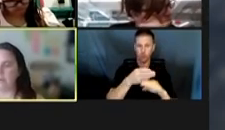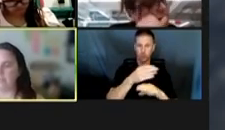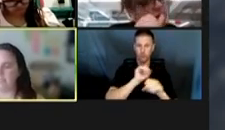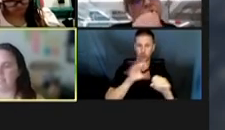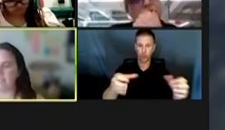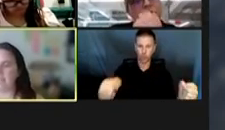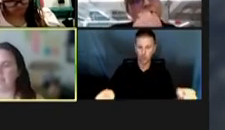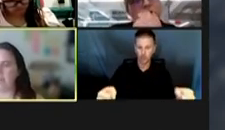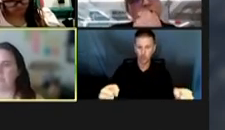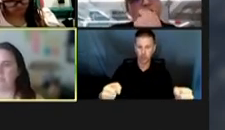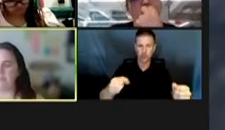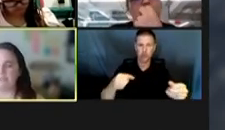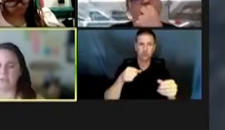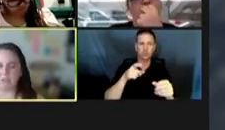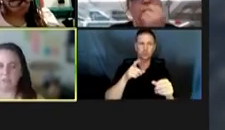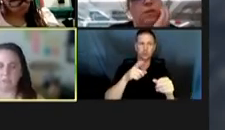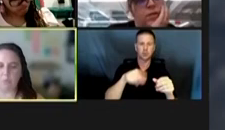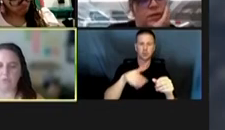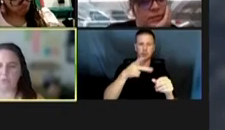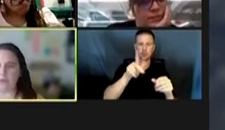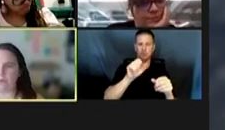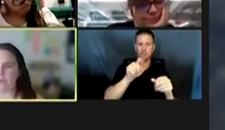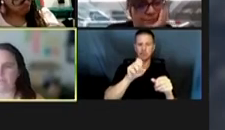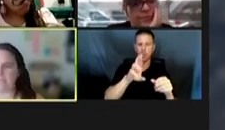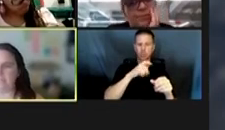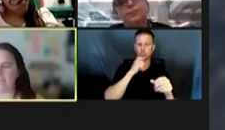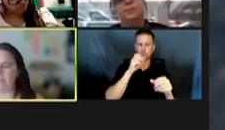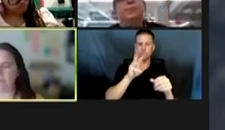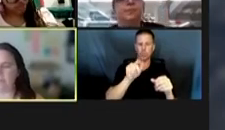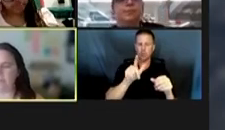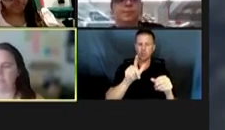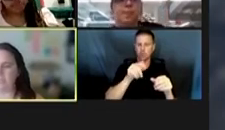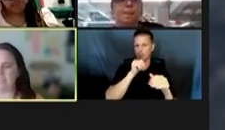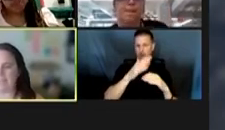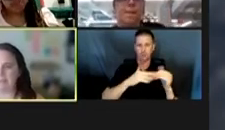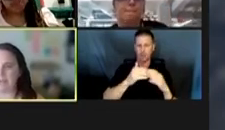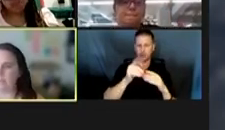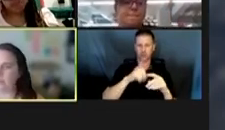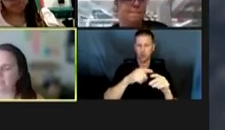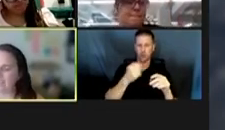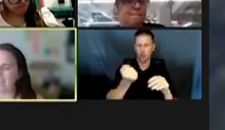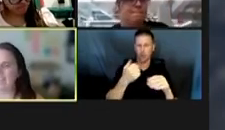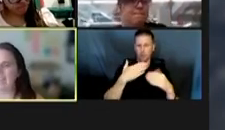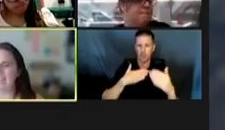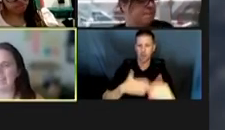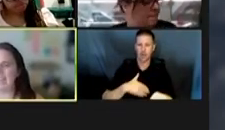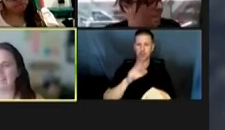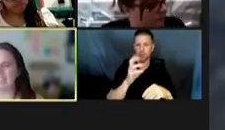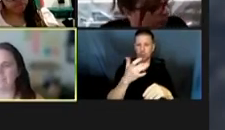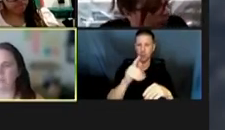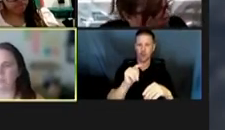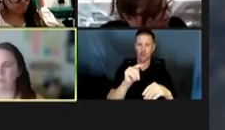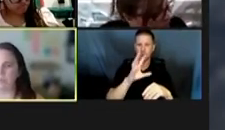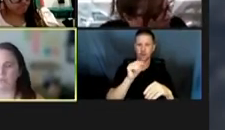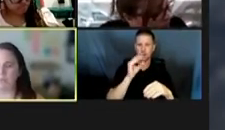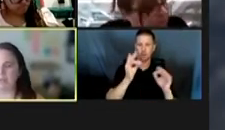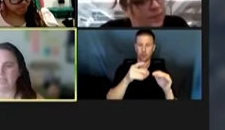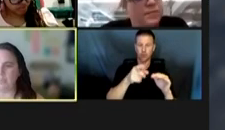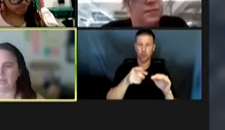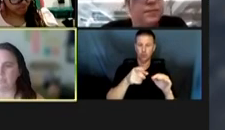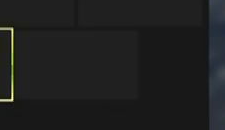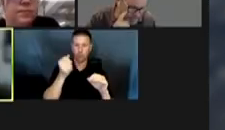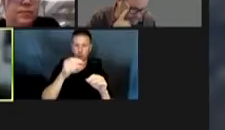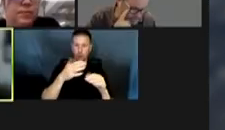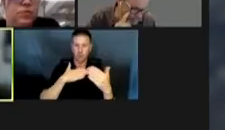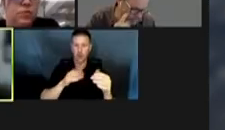grab bars in, plaster or drywall is not built to withstand body weight. And if you pull your body